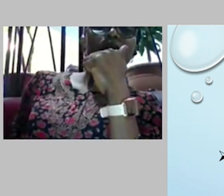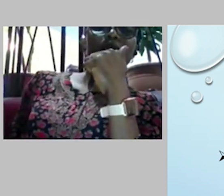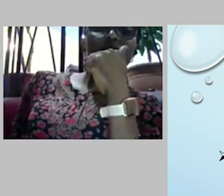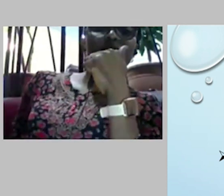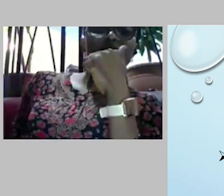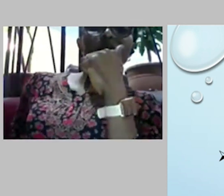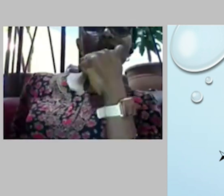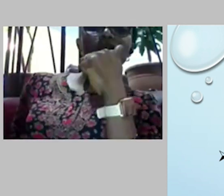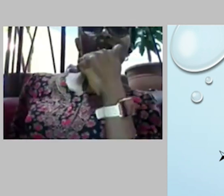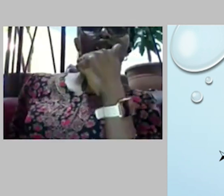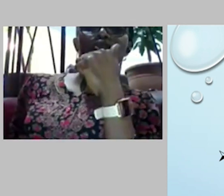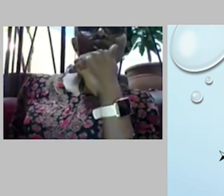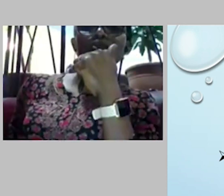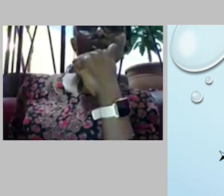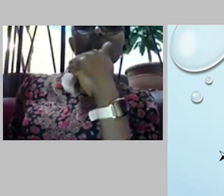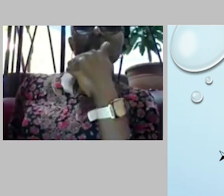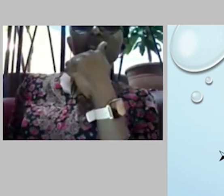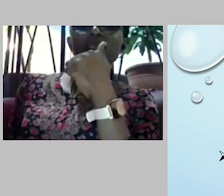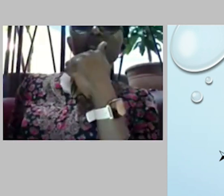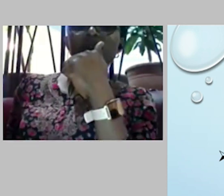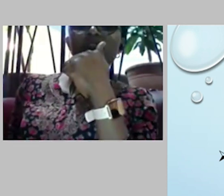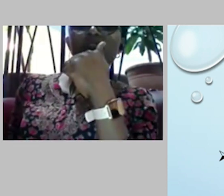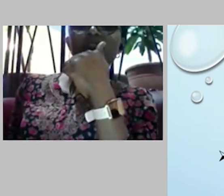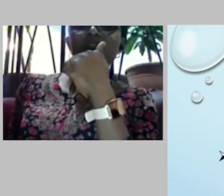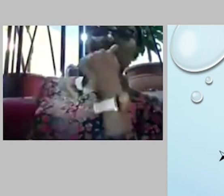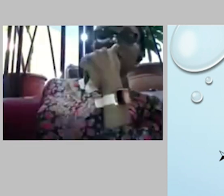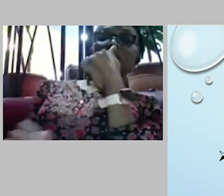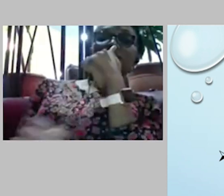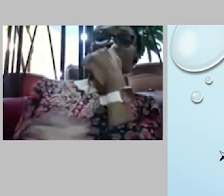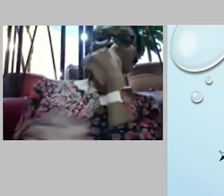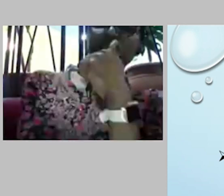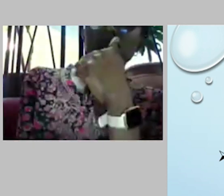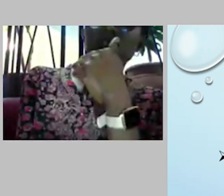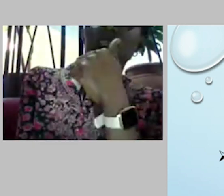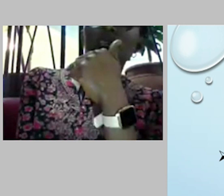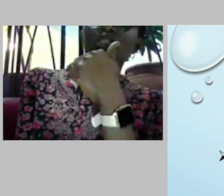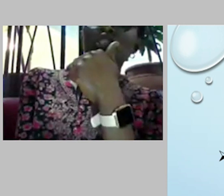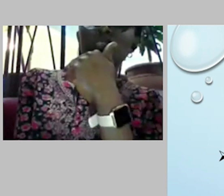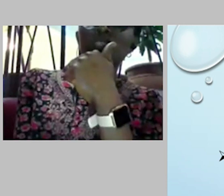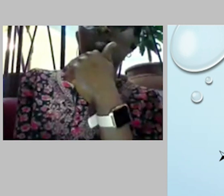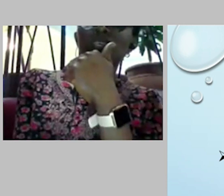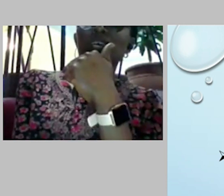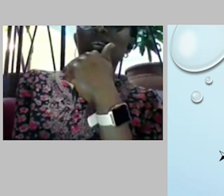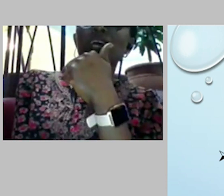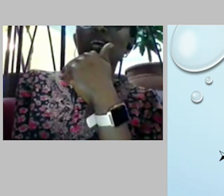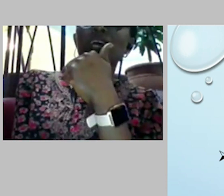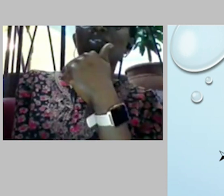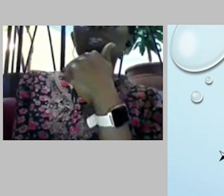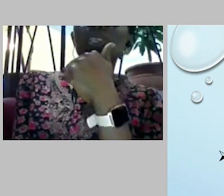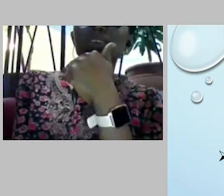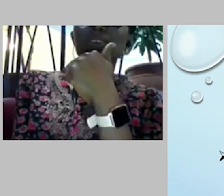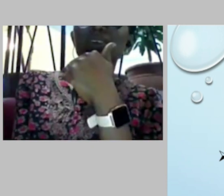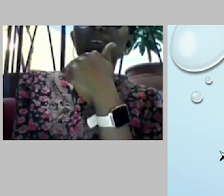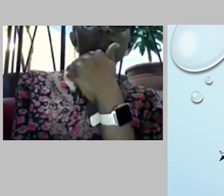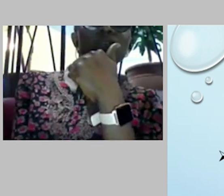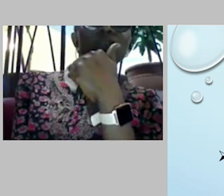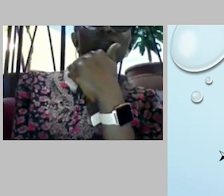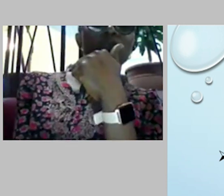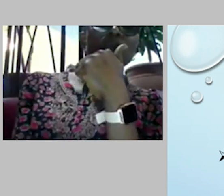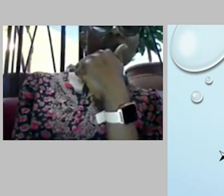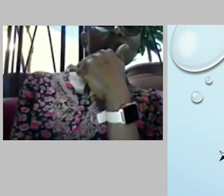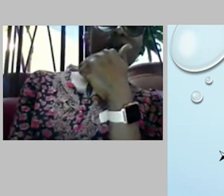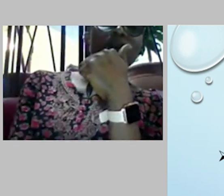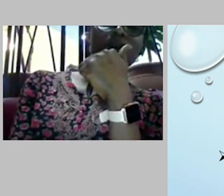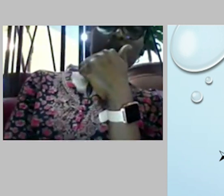a person with the condition to do certain activities. That's activity limitation, and also interact with the